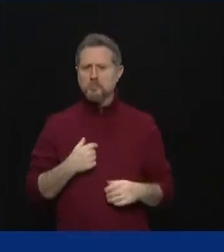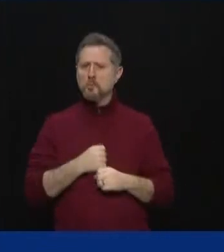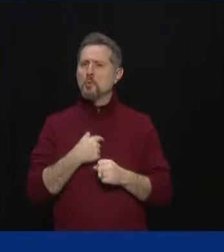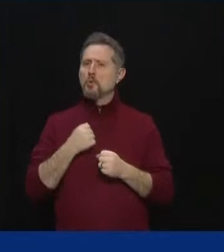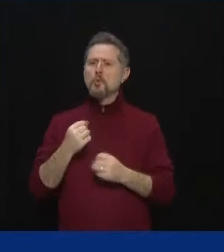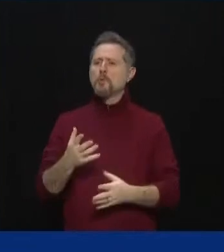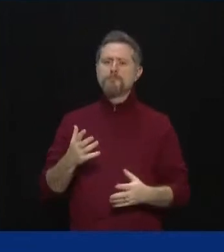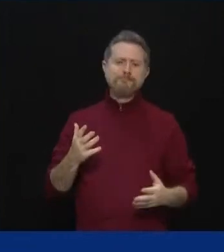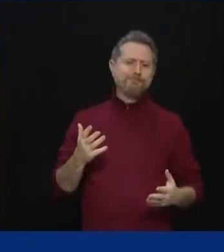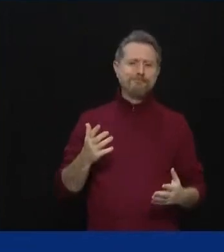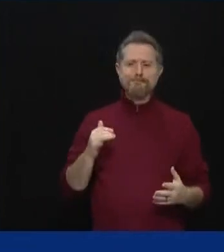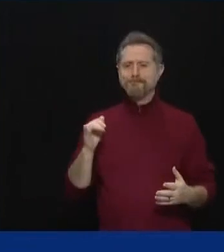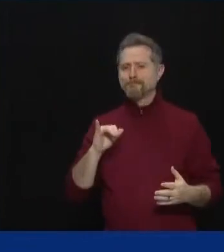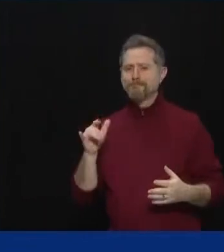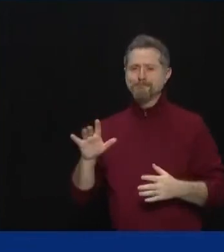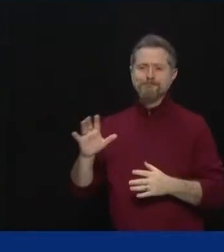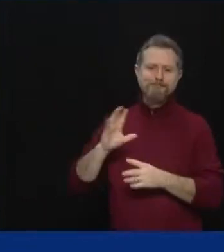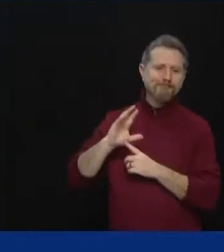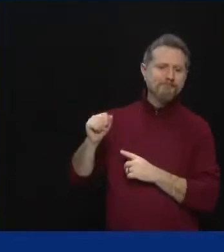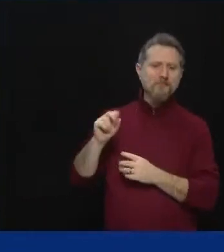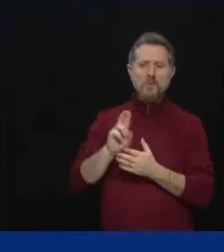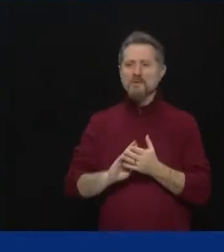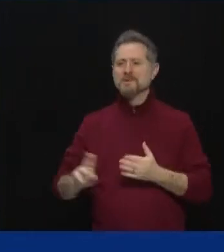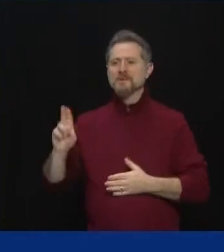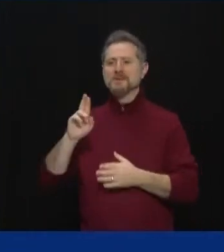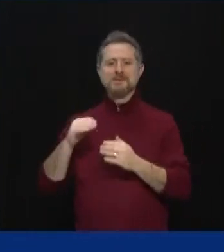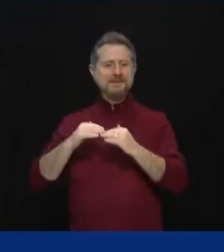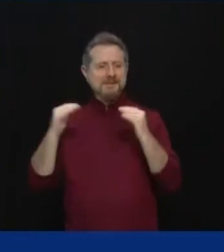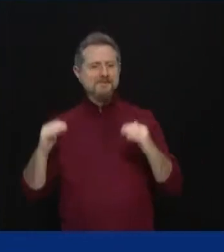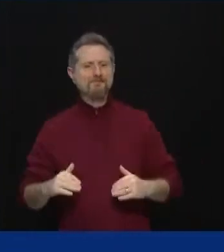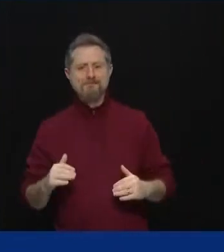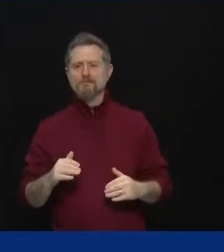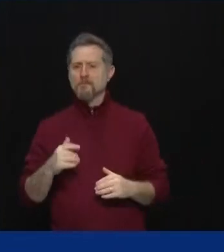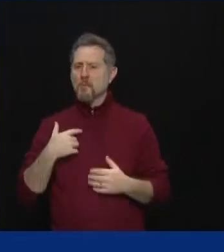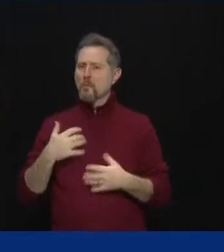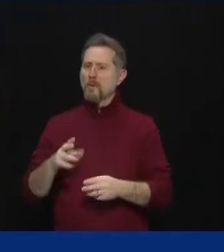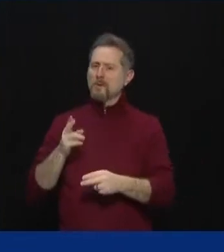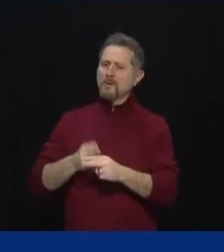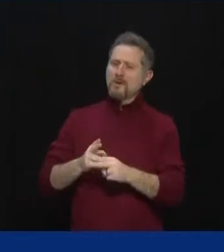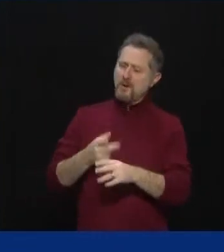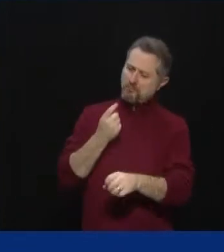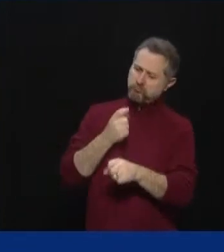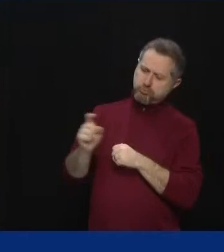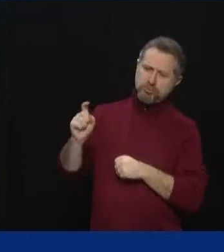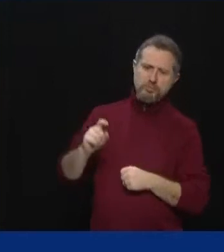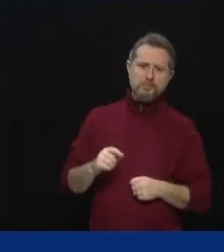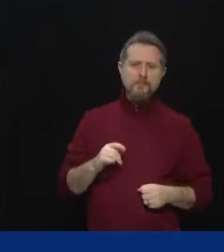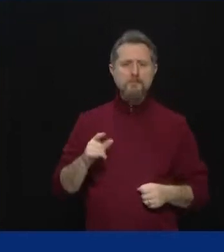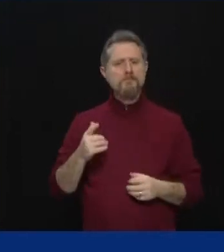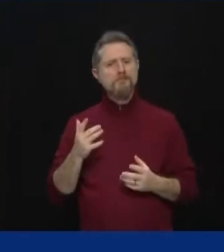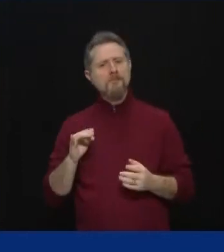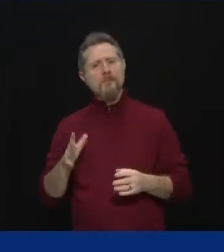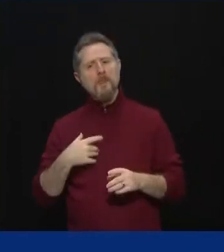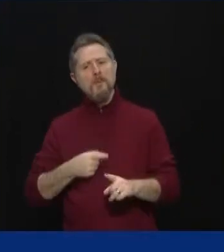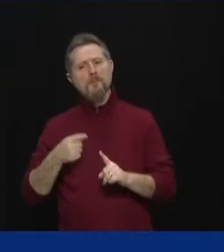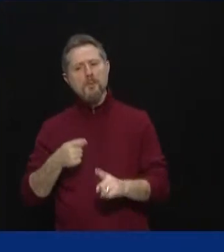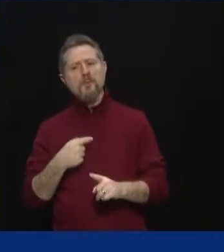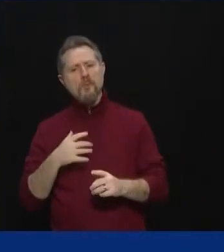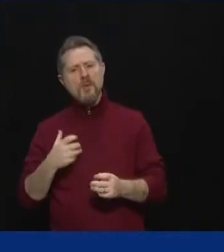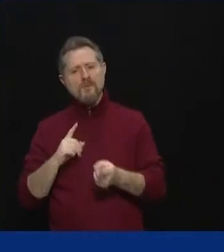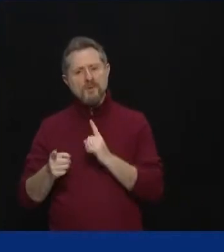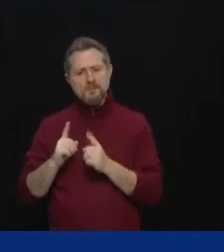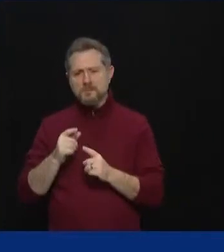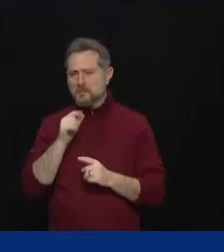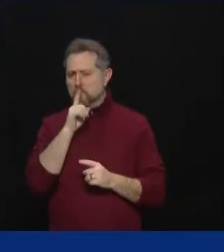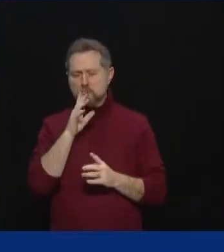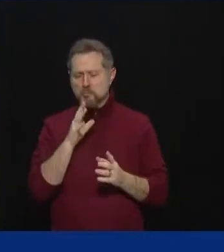university system that it should be. And that was the context of that conversation. I won't say more about the conversation, but it